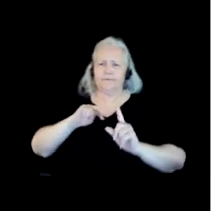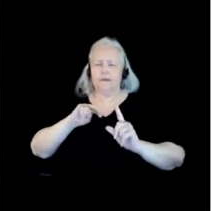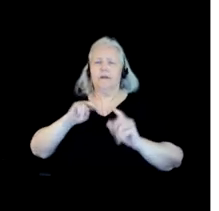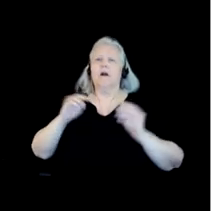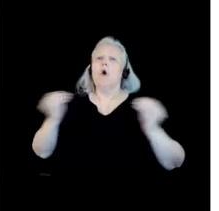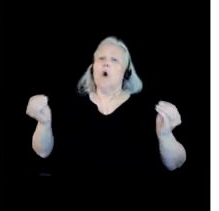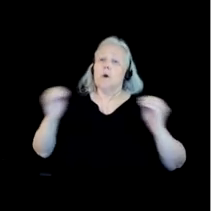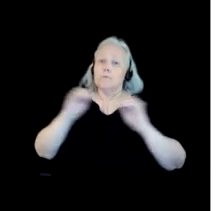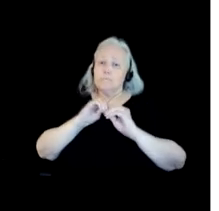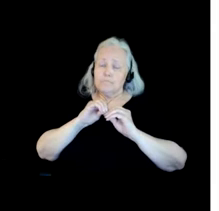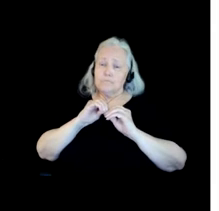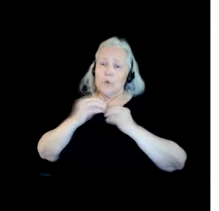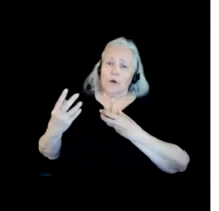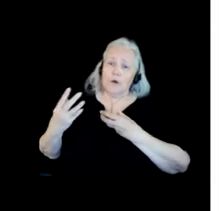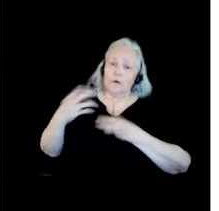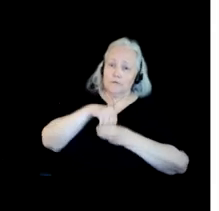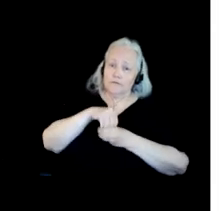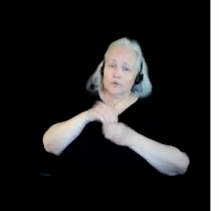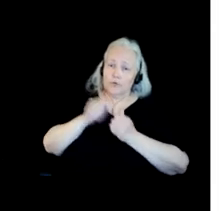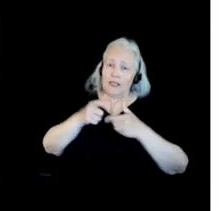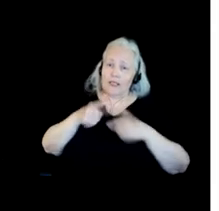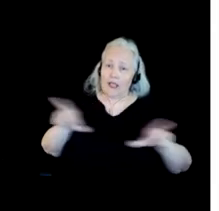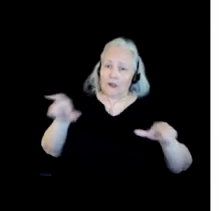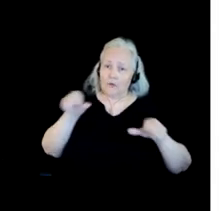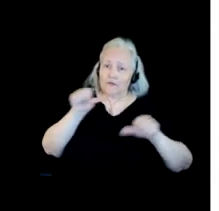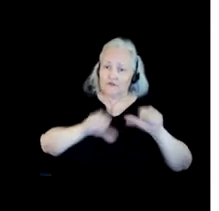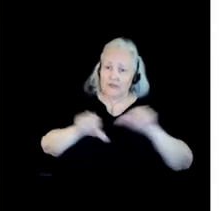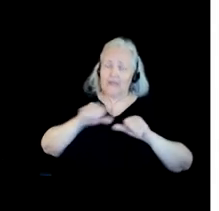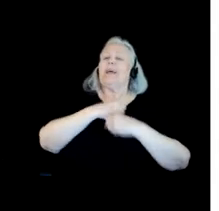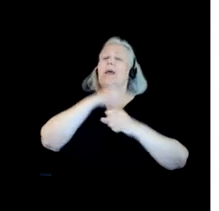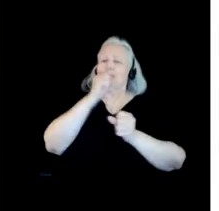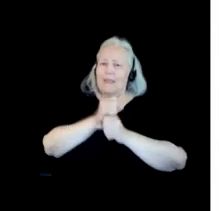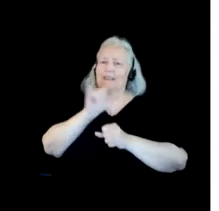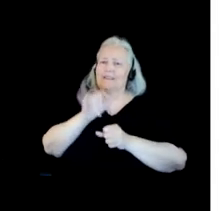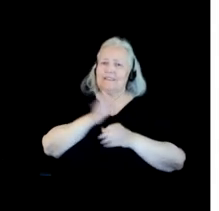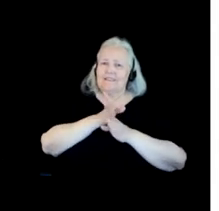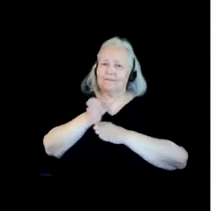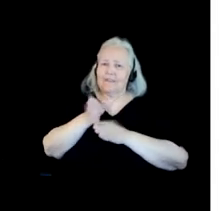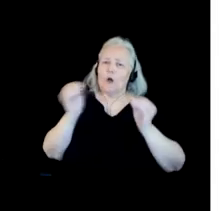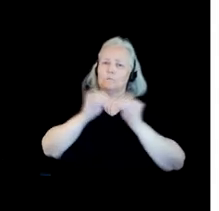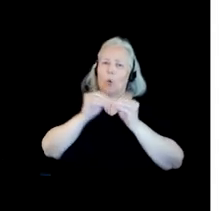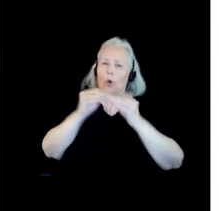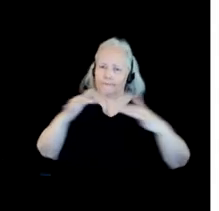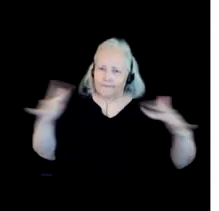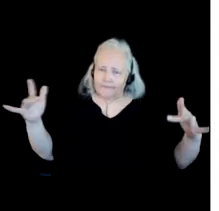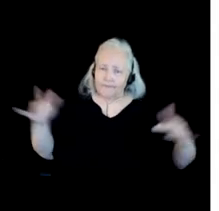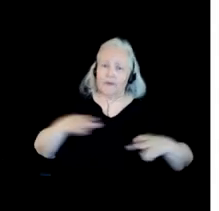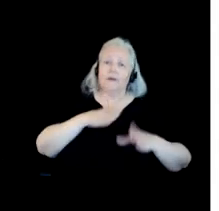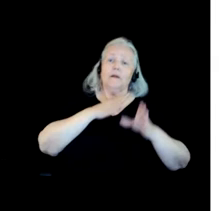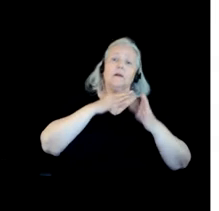in the language sciences could diversify the discipline both among scholarship and among scholars.